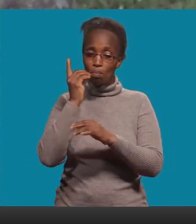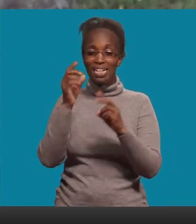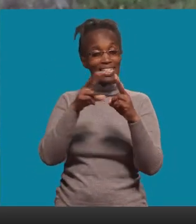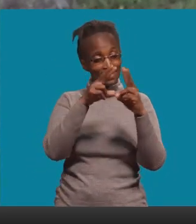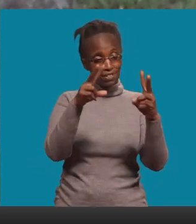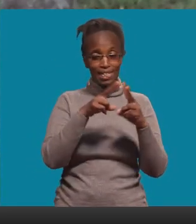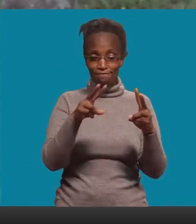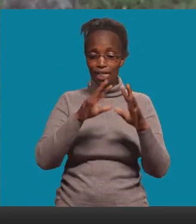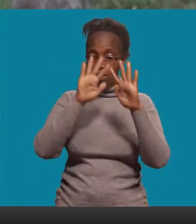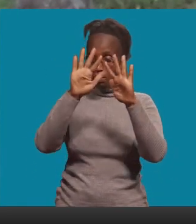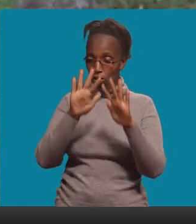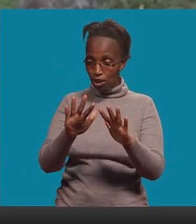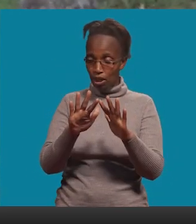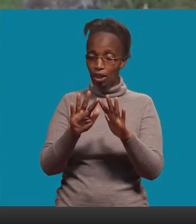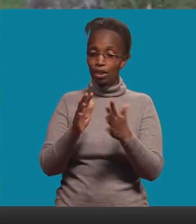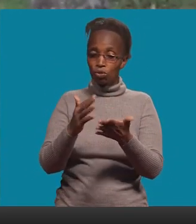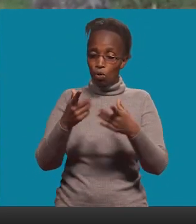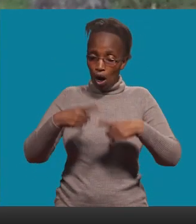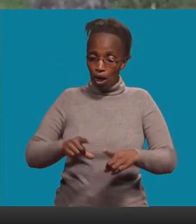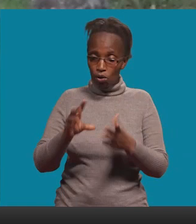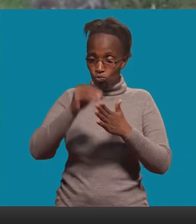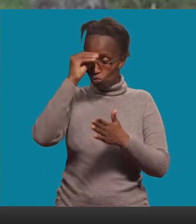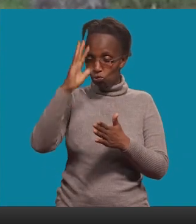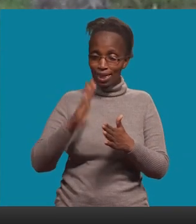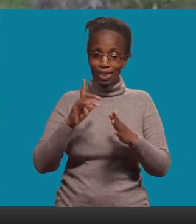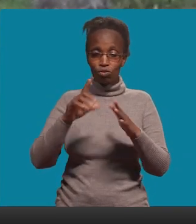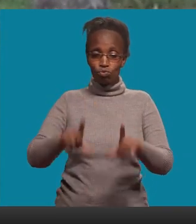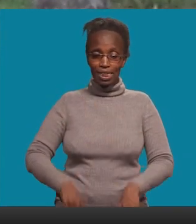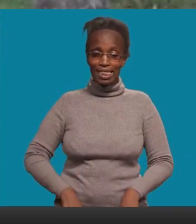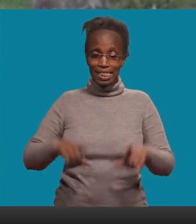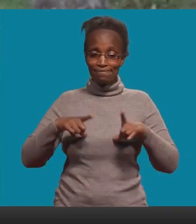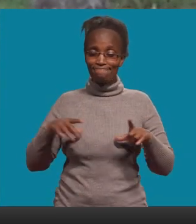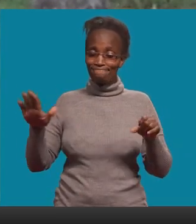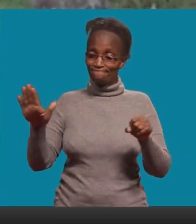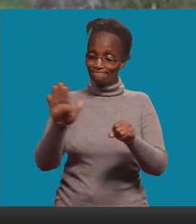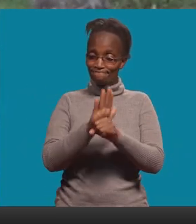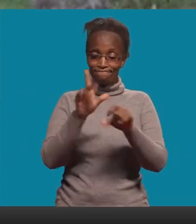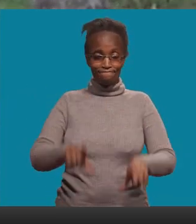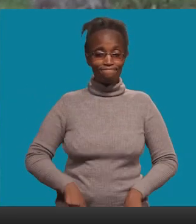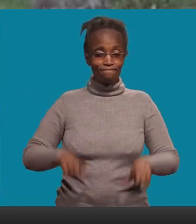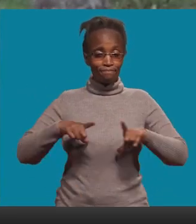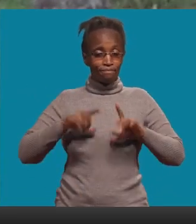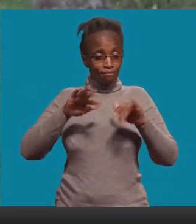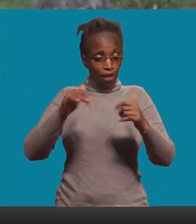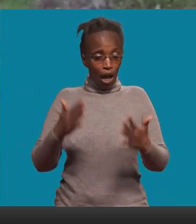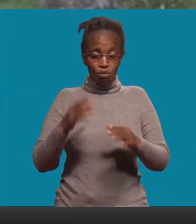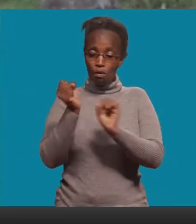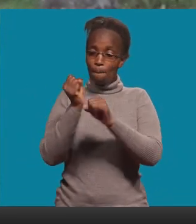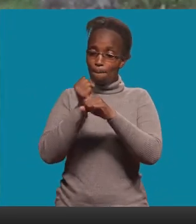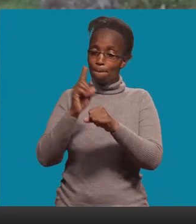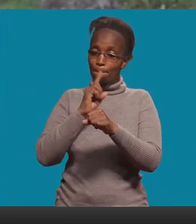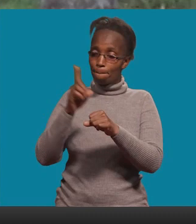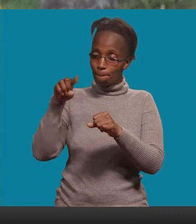And it is very good that we allow these children to live a full life. And for them to live a full life, we must make